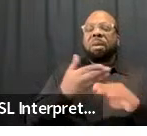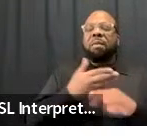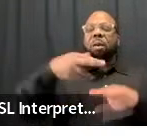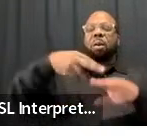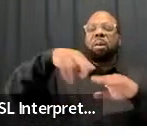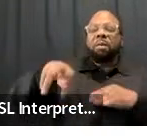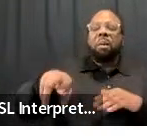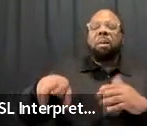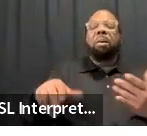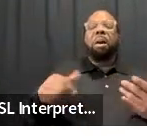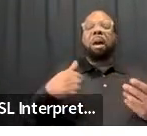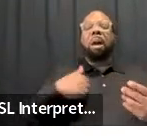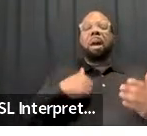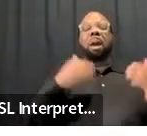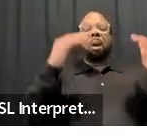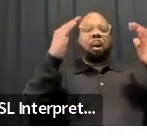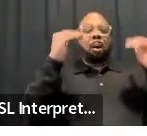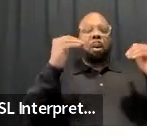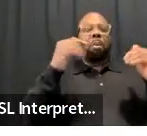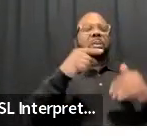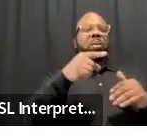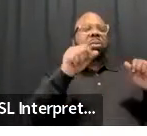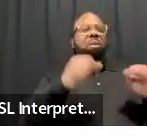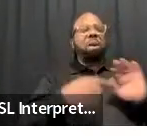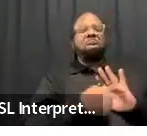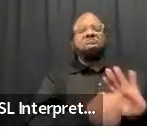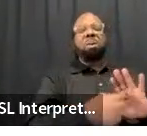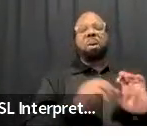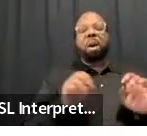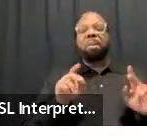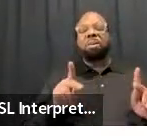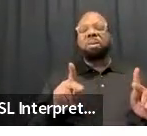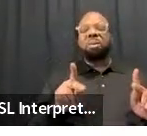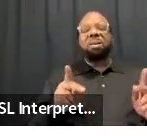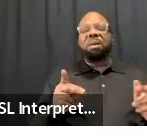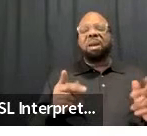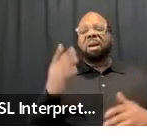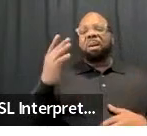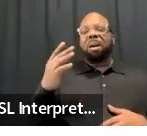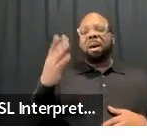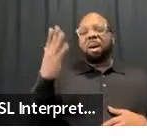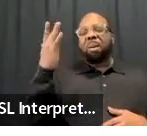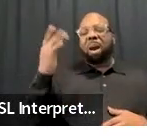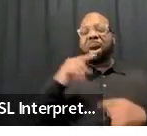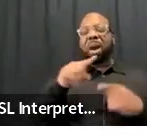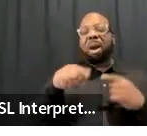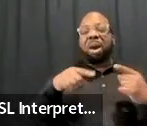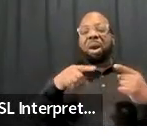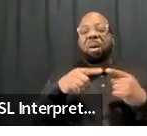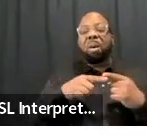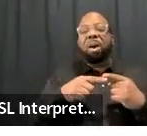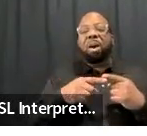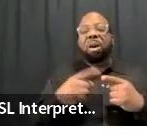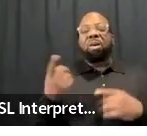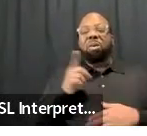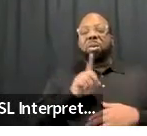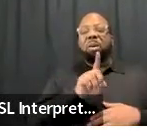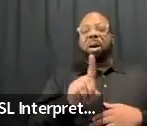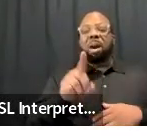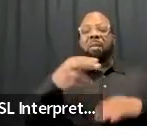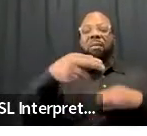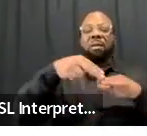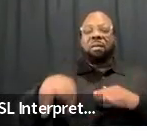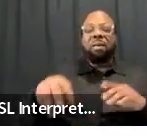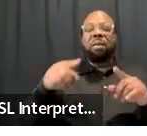I'm sincerely hoping that you are able to show opportunities of that when you come for referral to the community boards